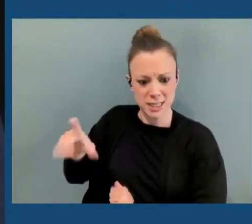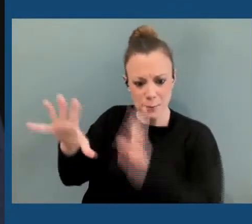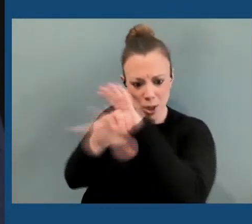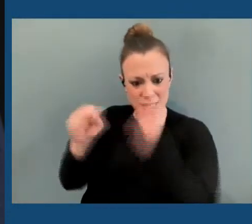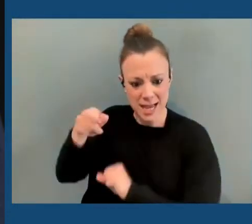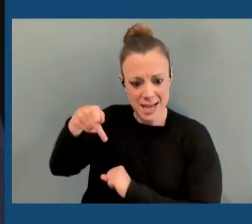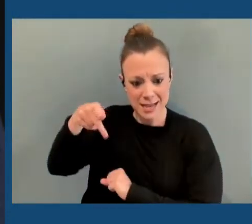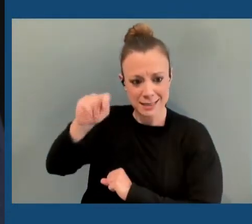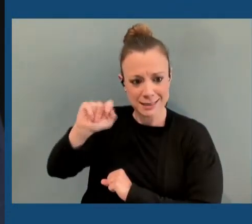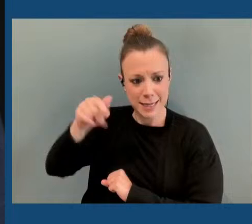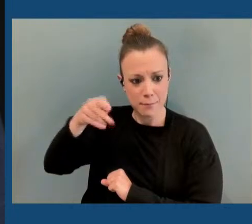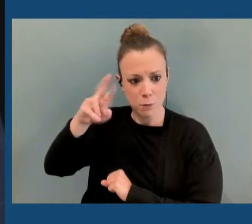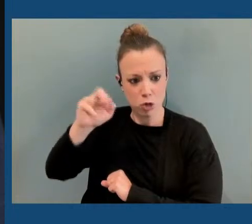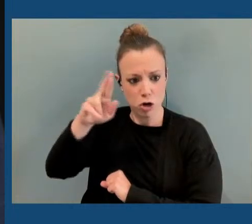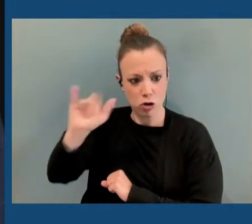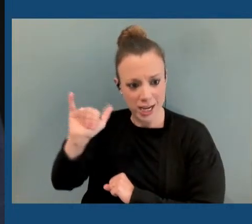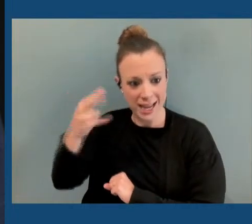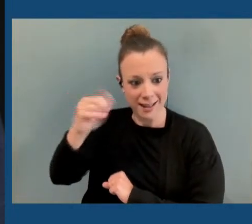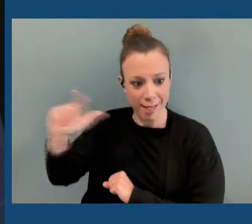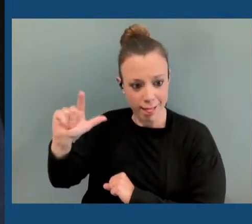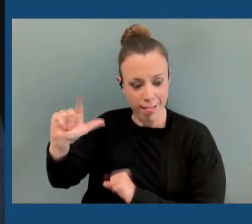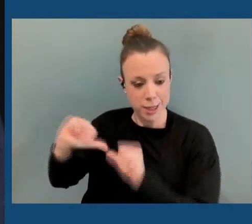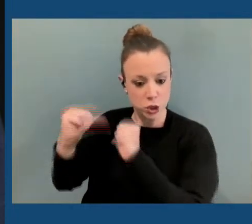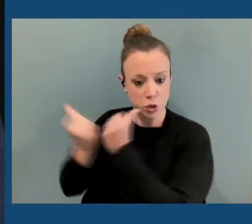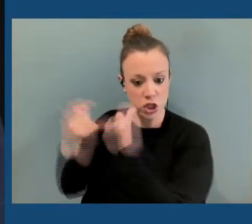round of applause.